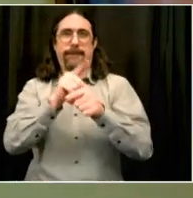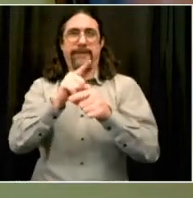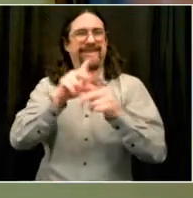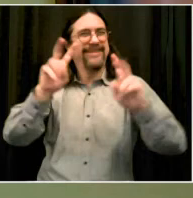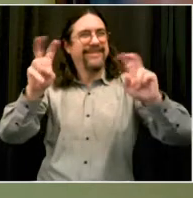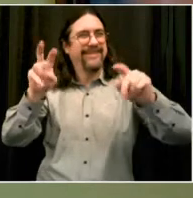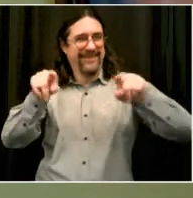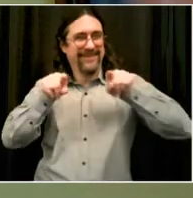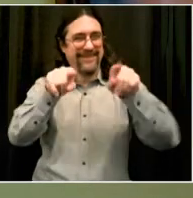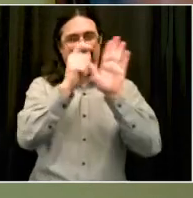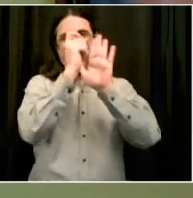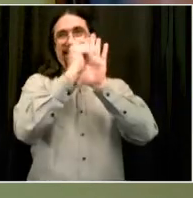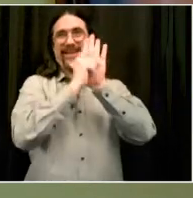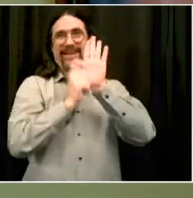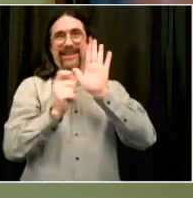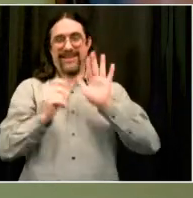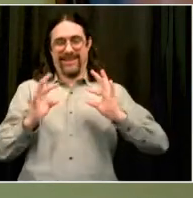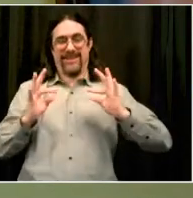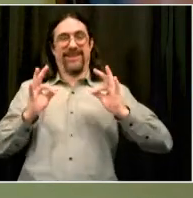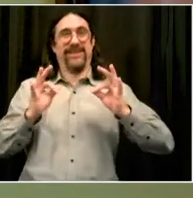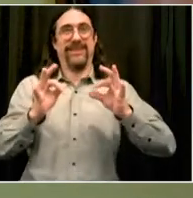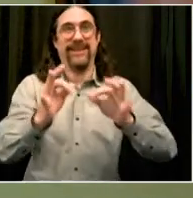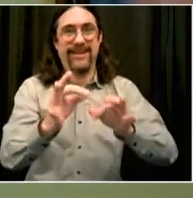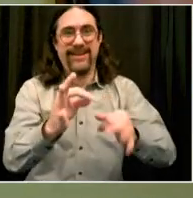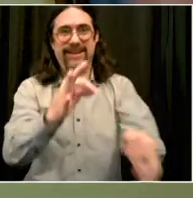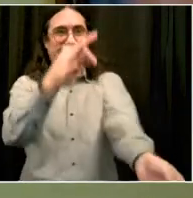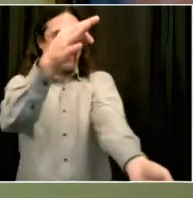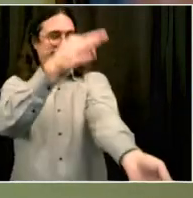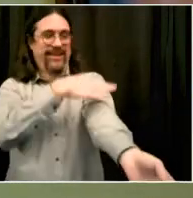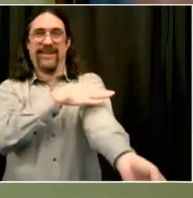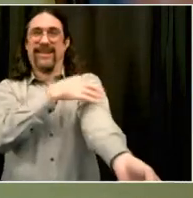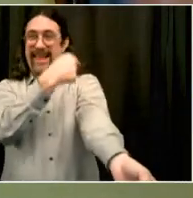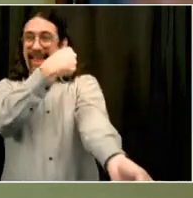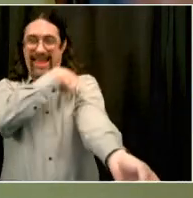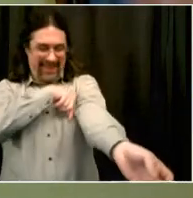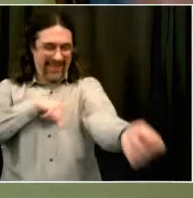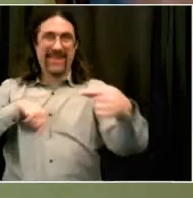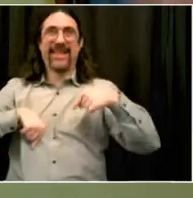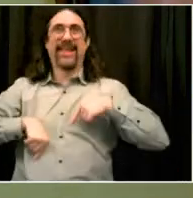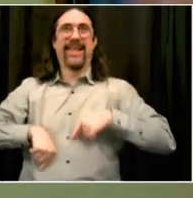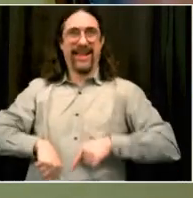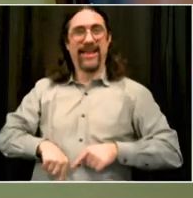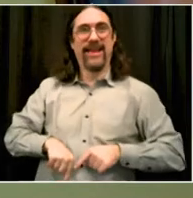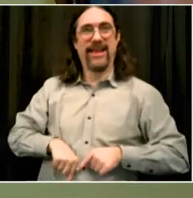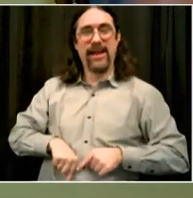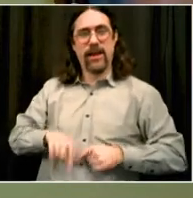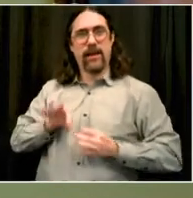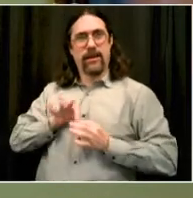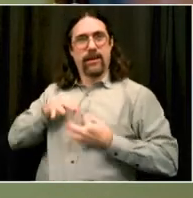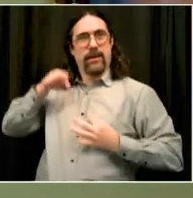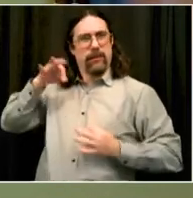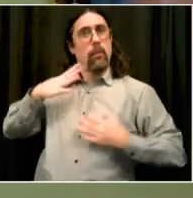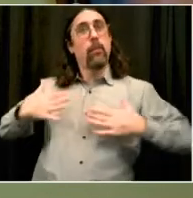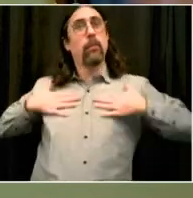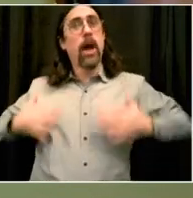understand the science as well as build their trust that we've reviewed the data ourselves, we're hopeful that this will have a big impact. Dr. Johnson, you want to